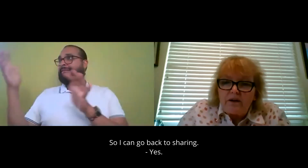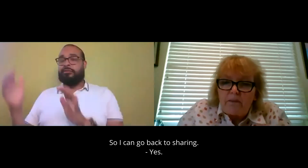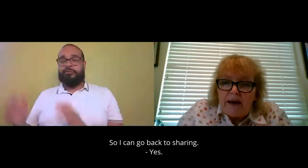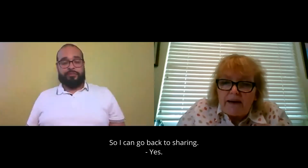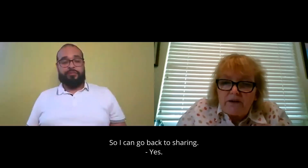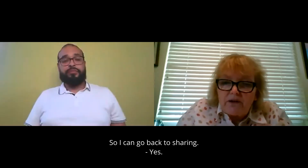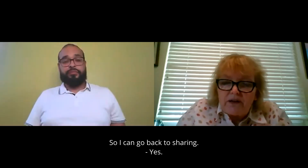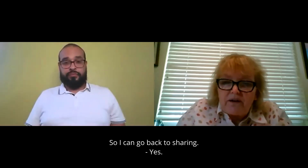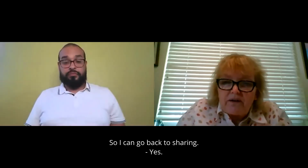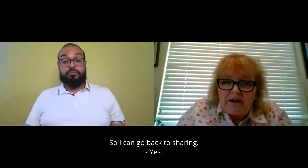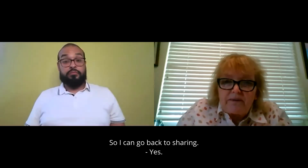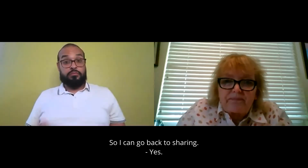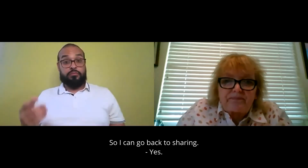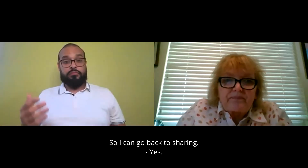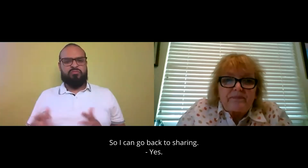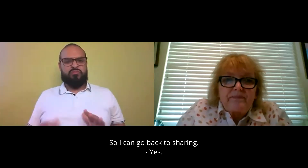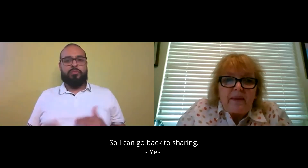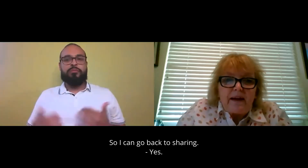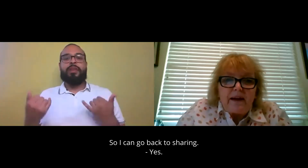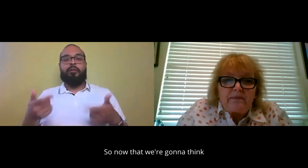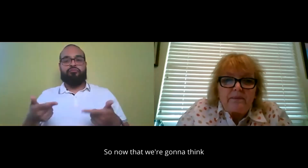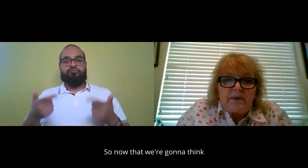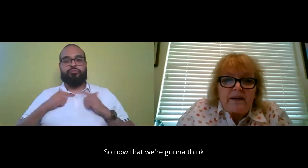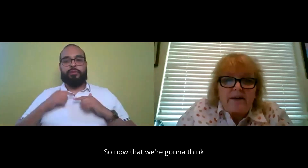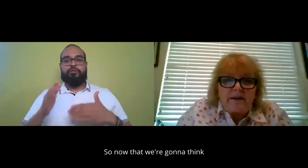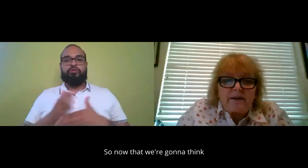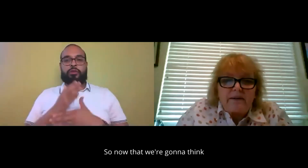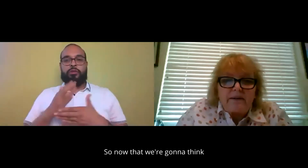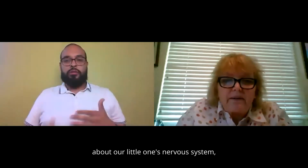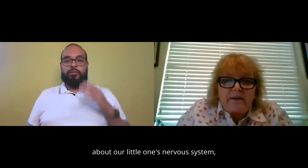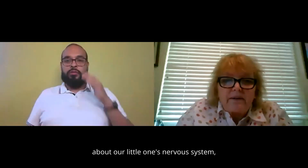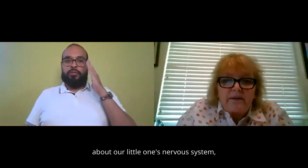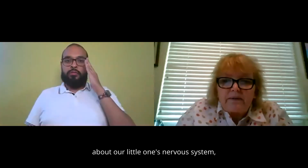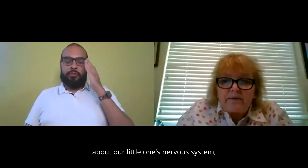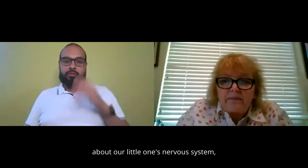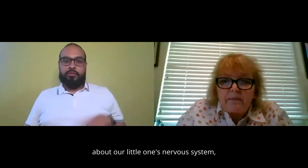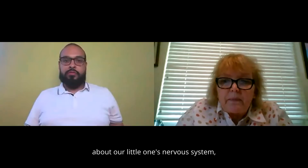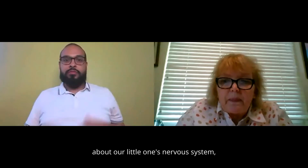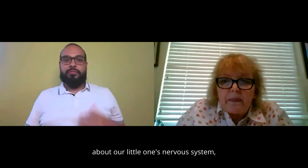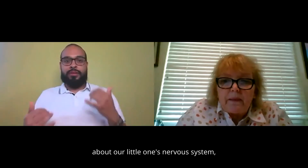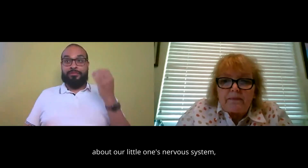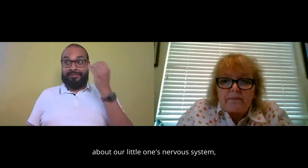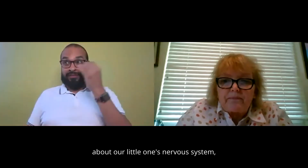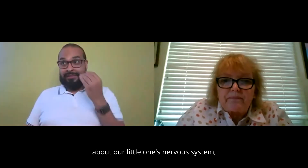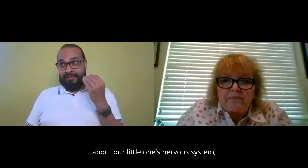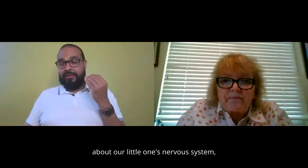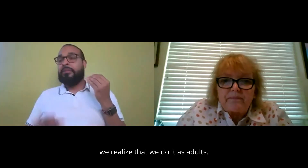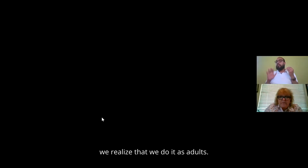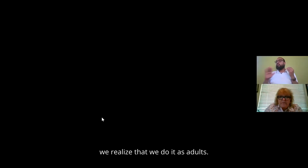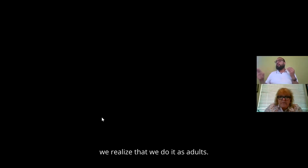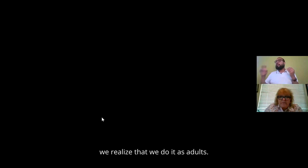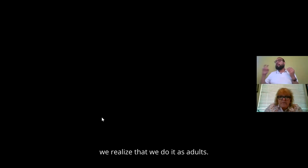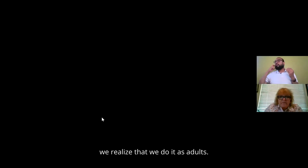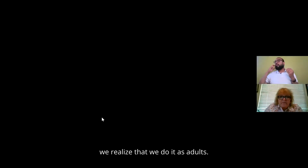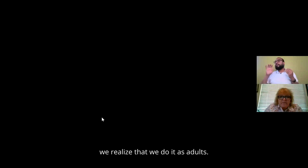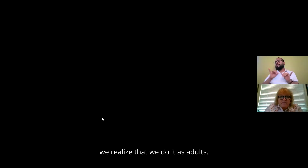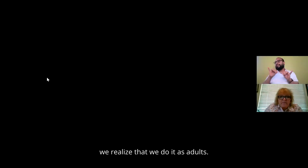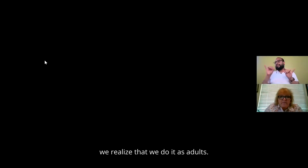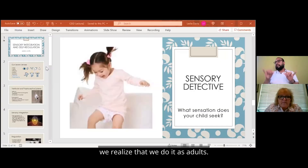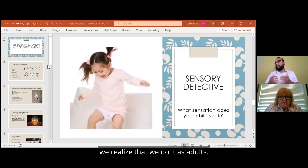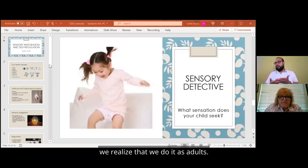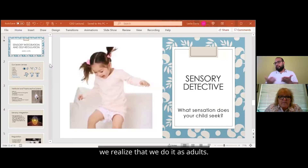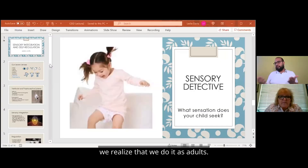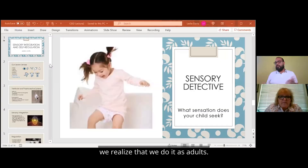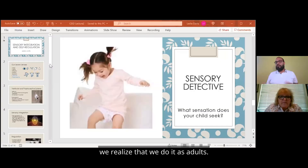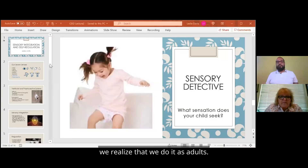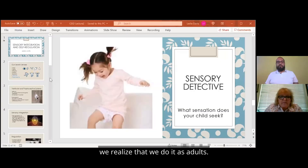I can go back to sharing. yes. So now that we're going to think about our little one's nervous system, we realize that we do